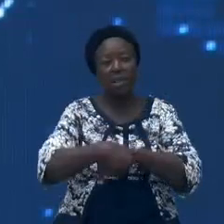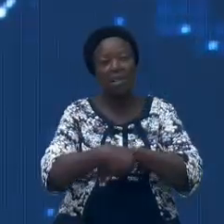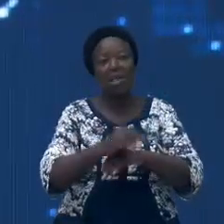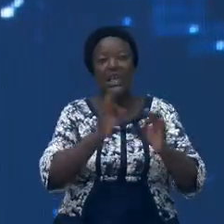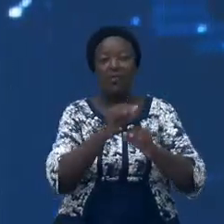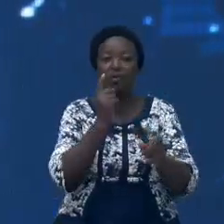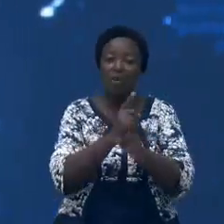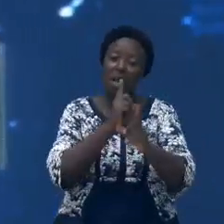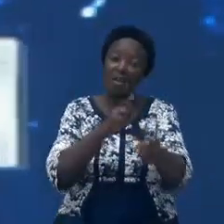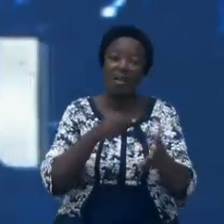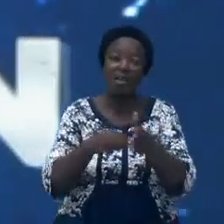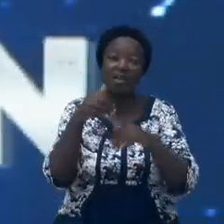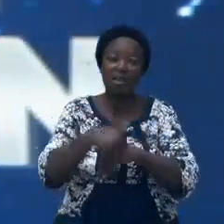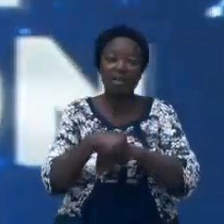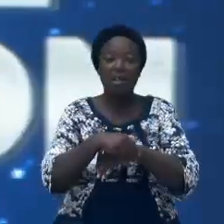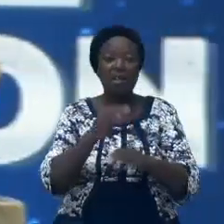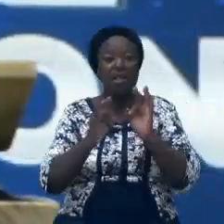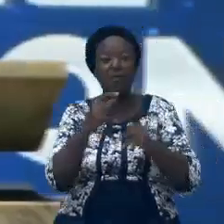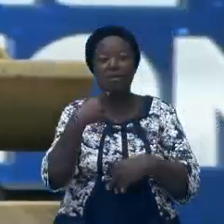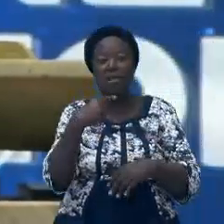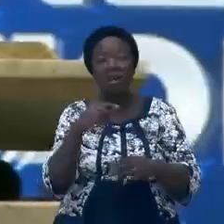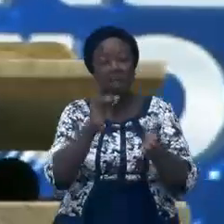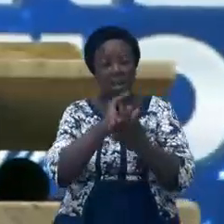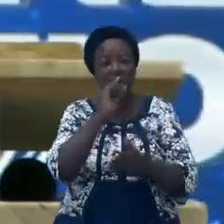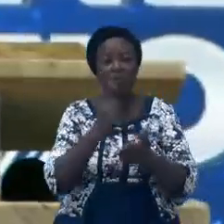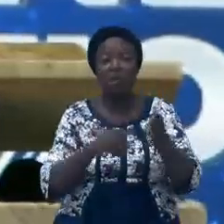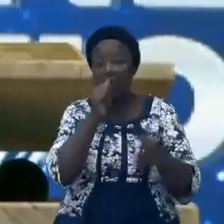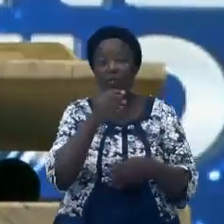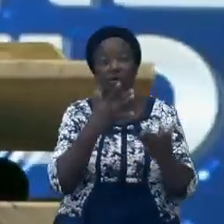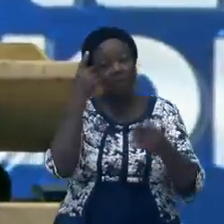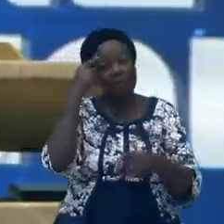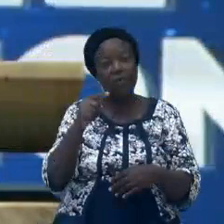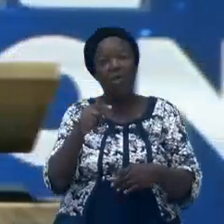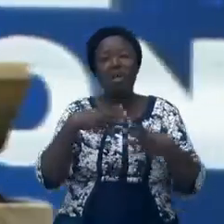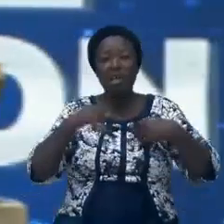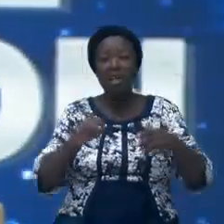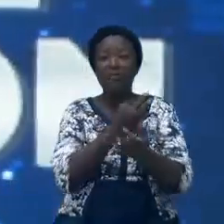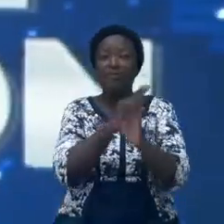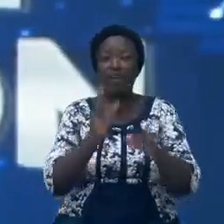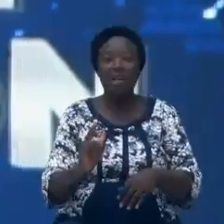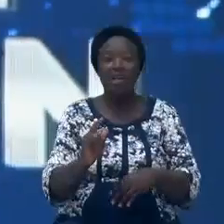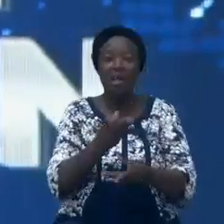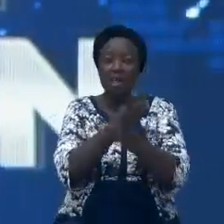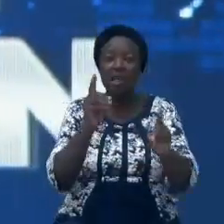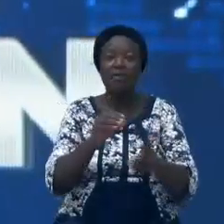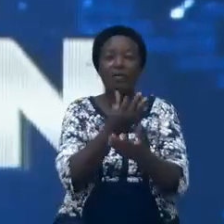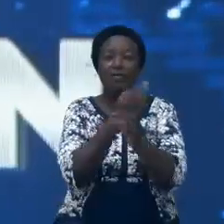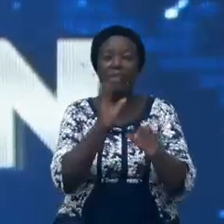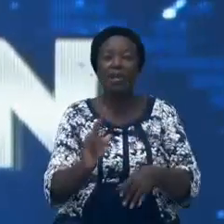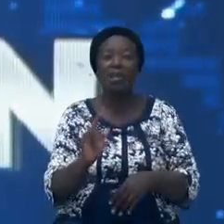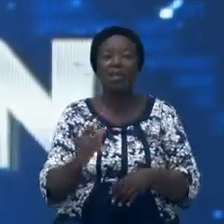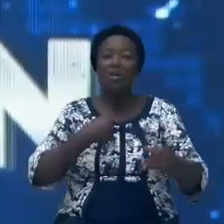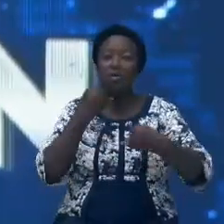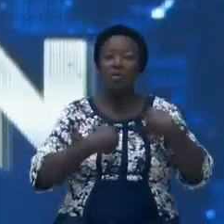freely. If you come tonight, if you respond tonight, if you say, that's what I'm waiting for, healing